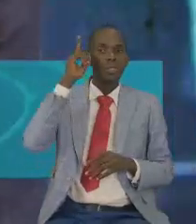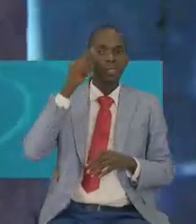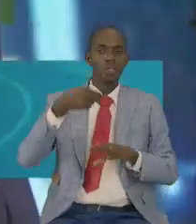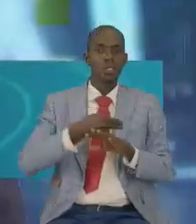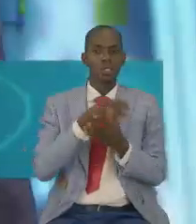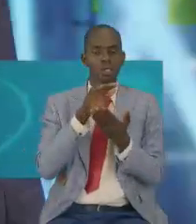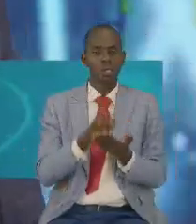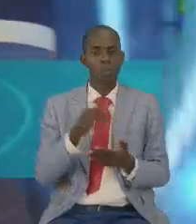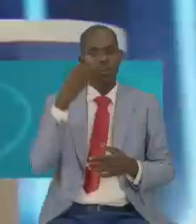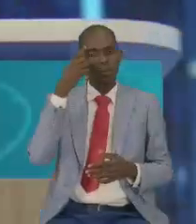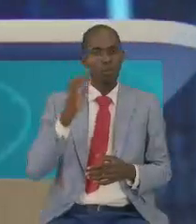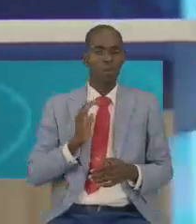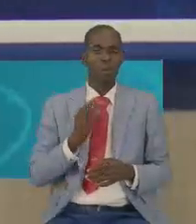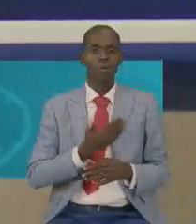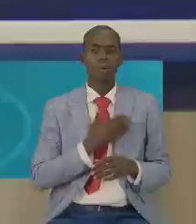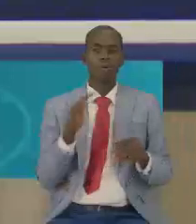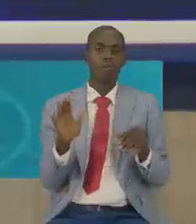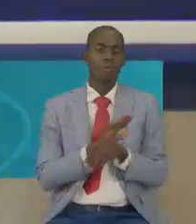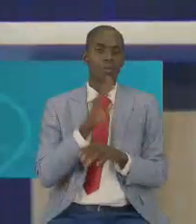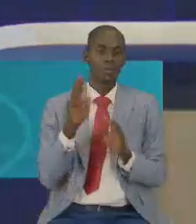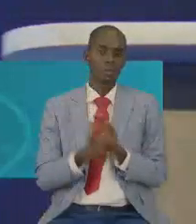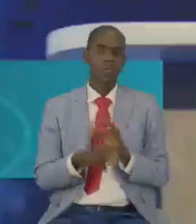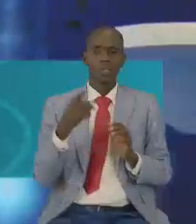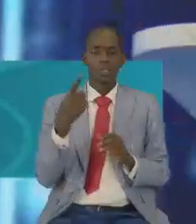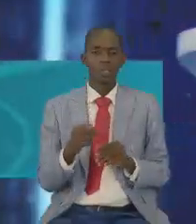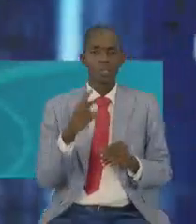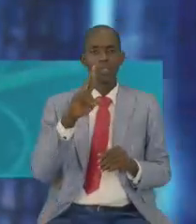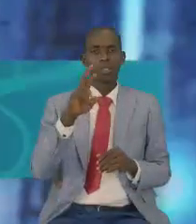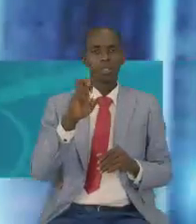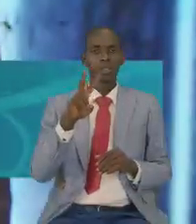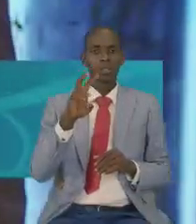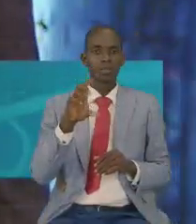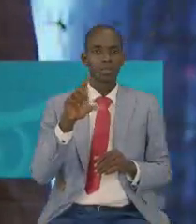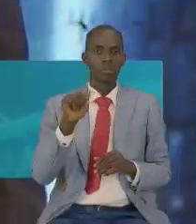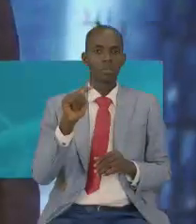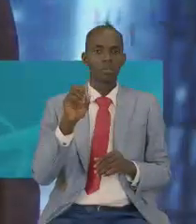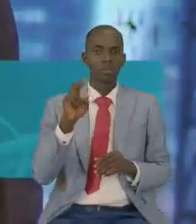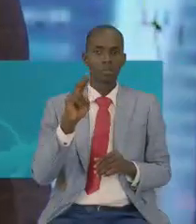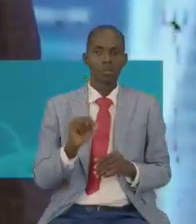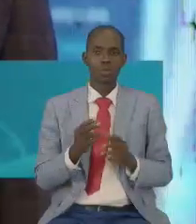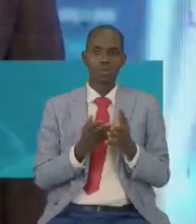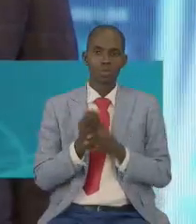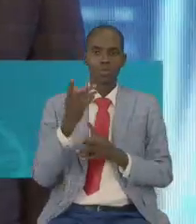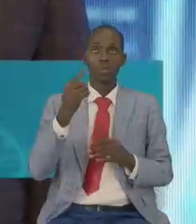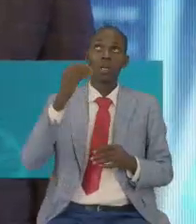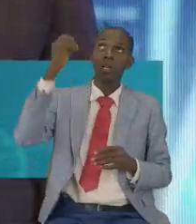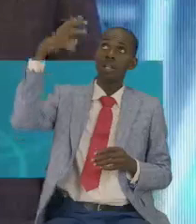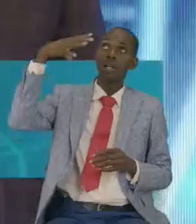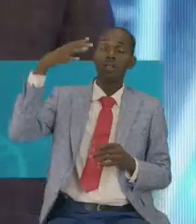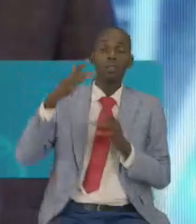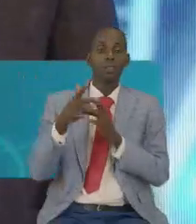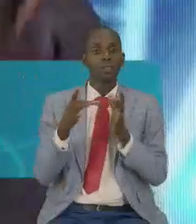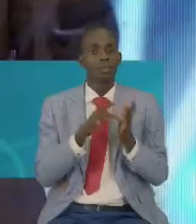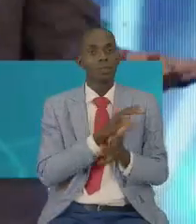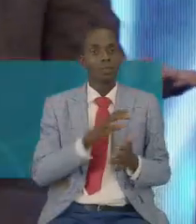The revelation through the light. Jesus Christ is the light of